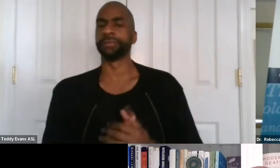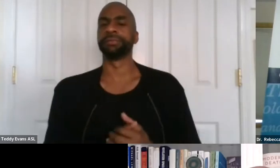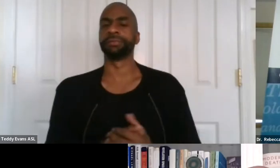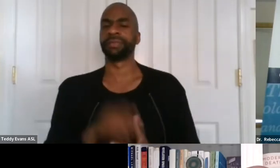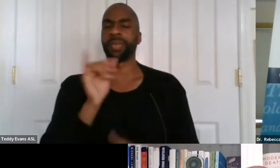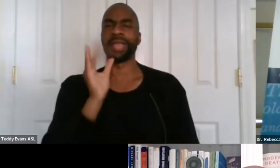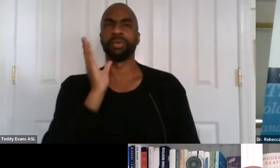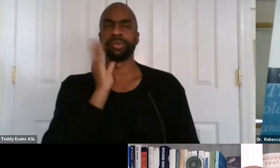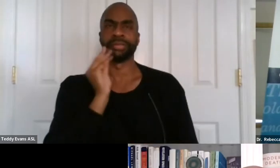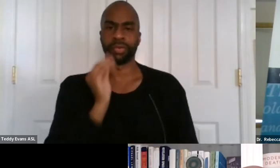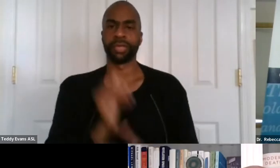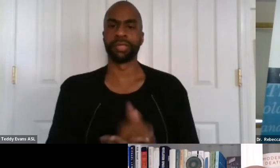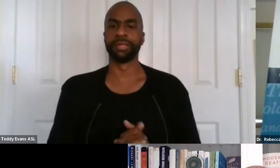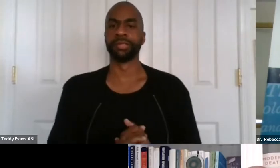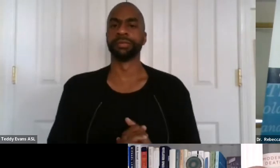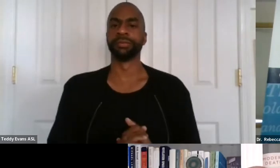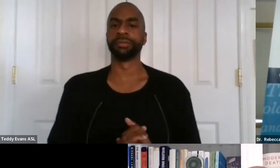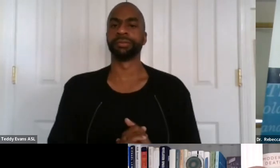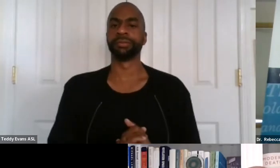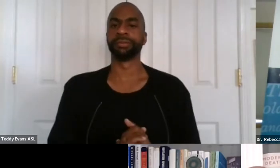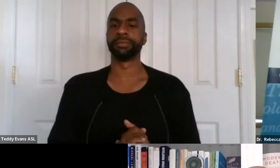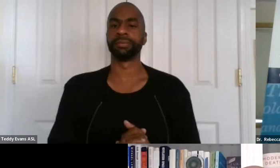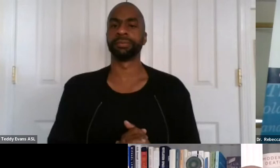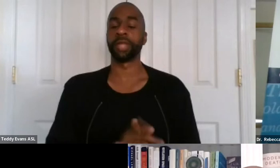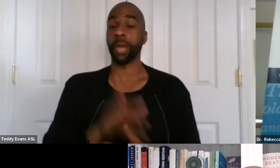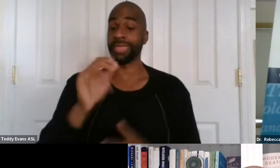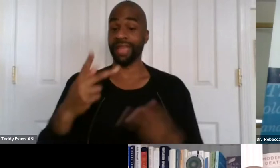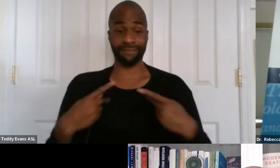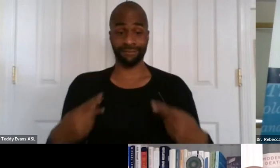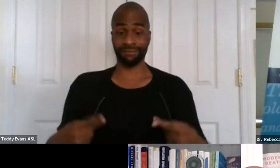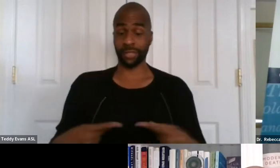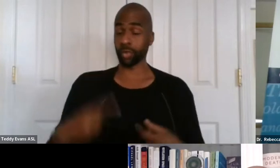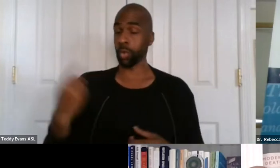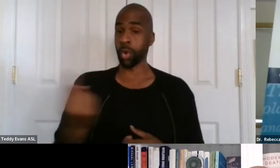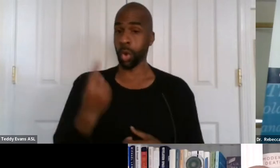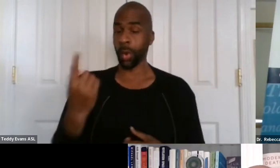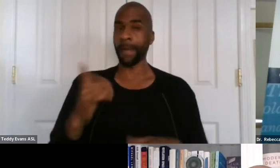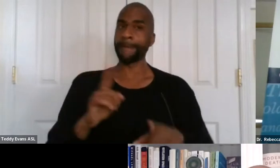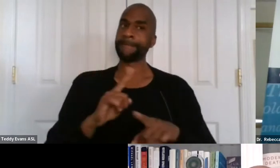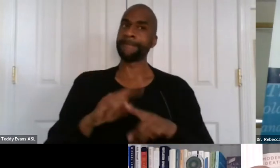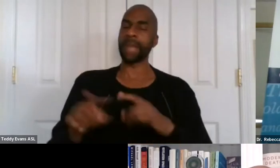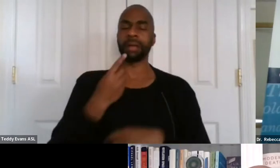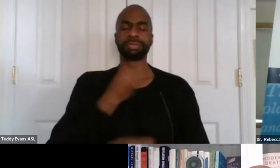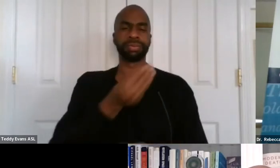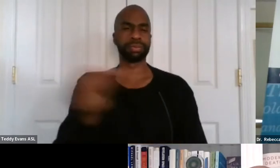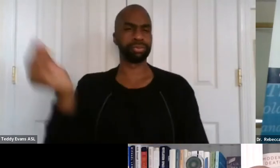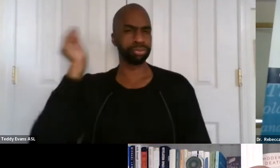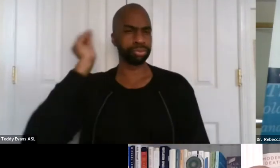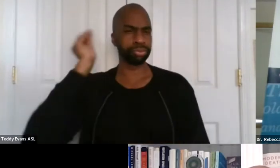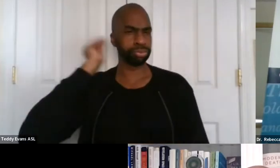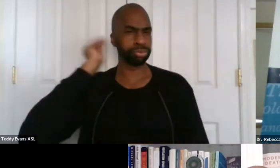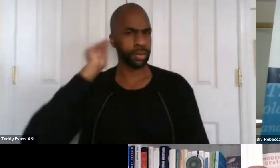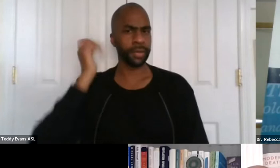pain. Nociception itself is a purely physical sensation, but it is subconscious. But it is in the brain, it is this transformation